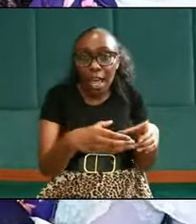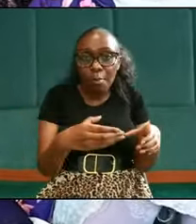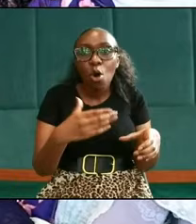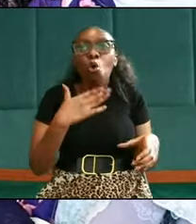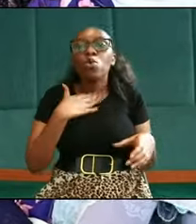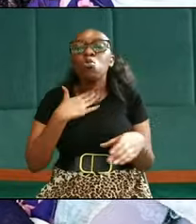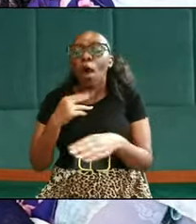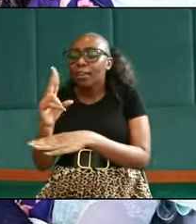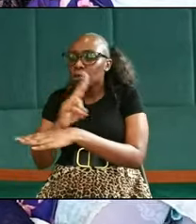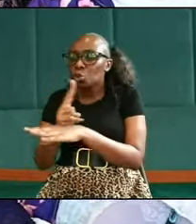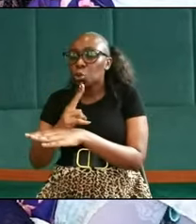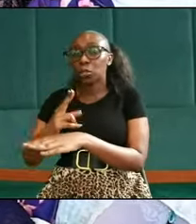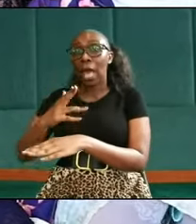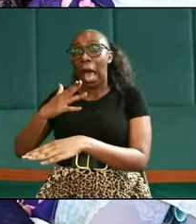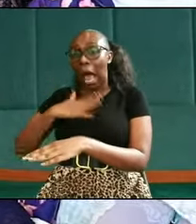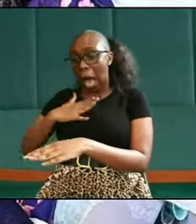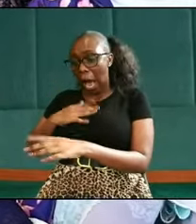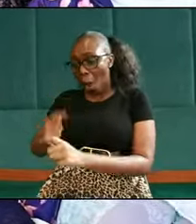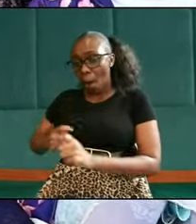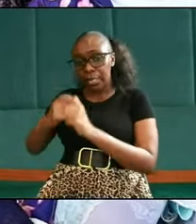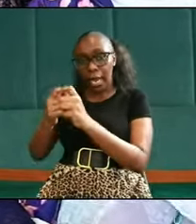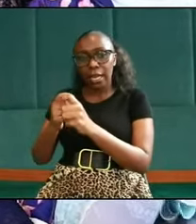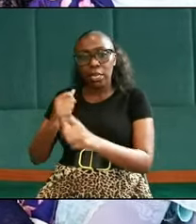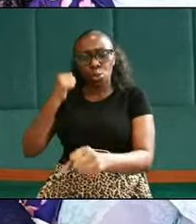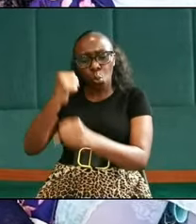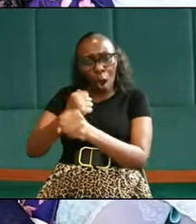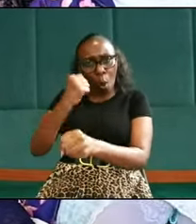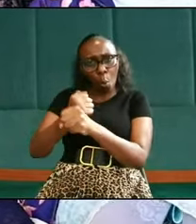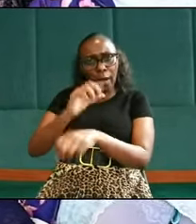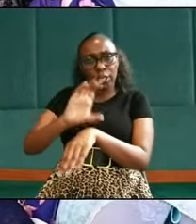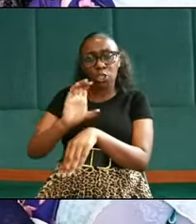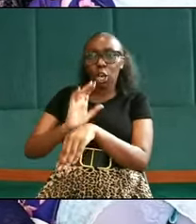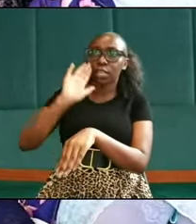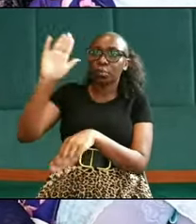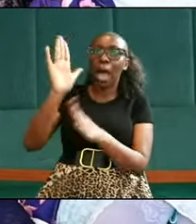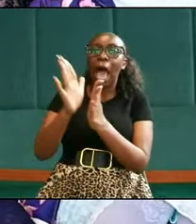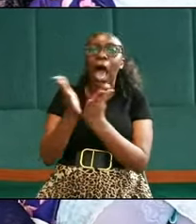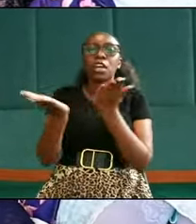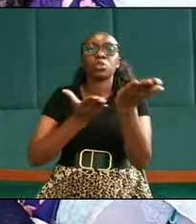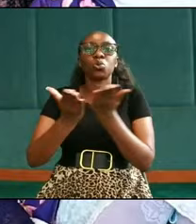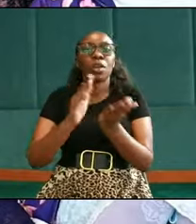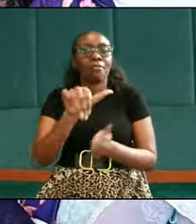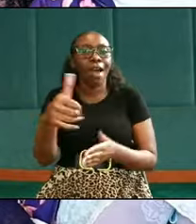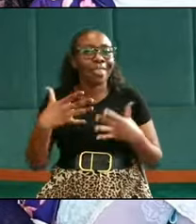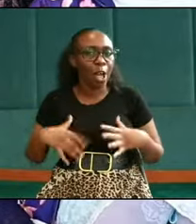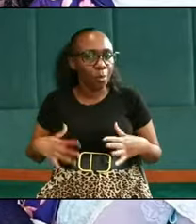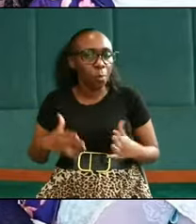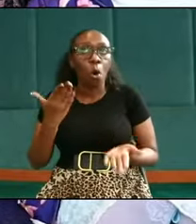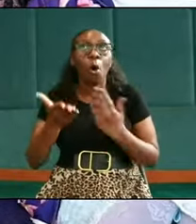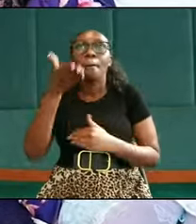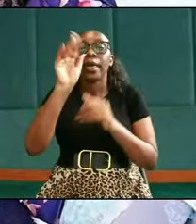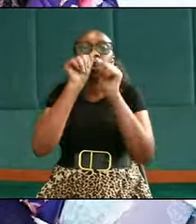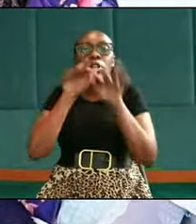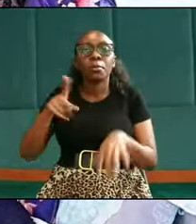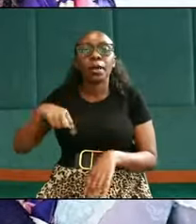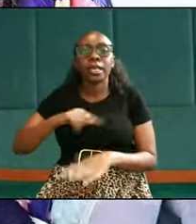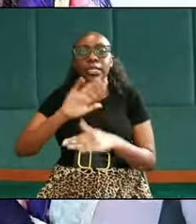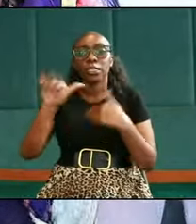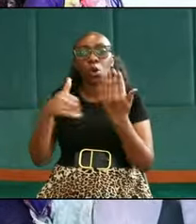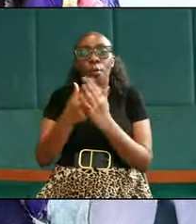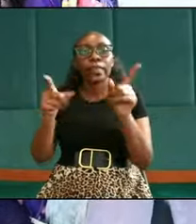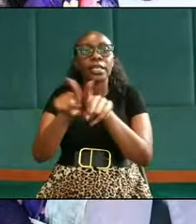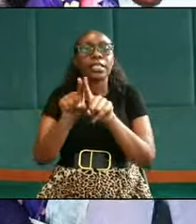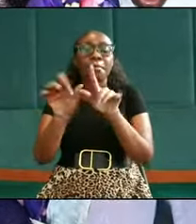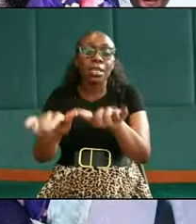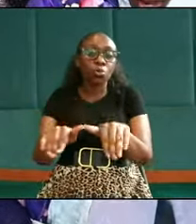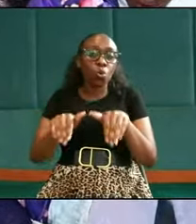us to do his work in his church and also to serve humanity. May God bless us all as we